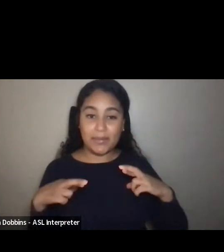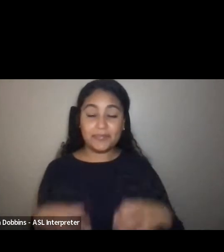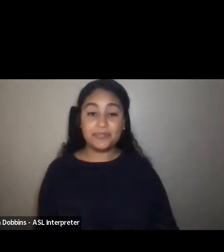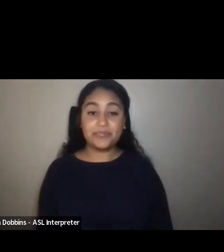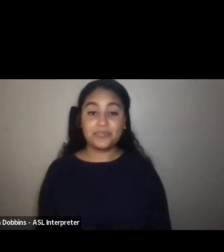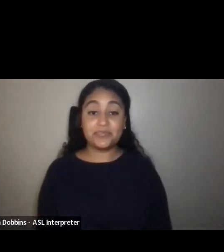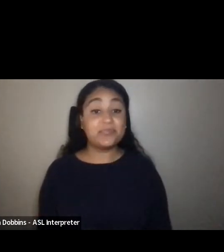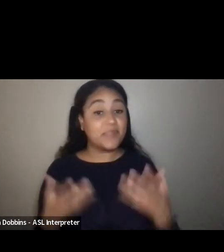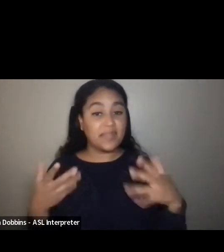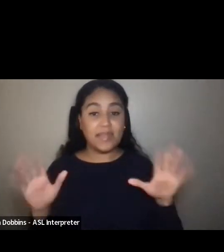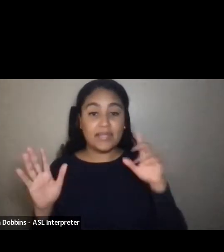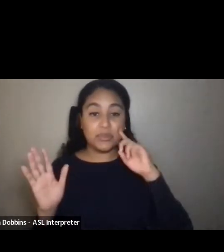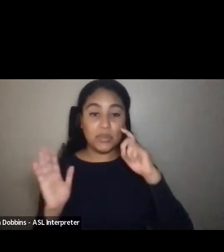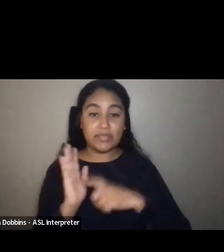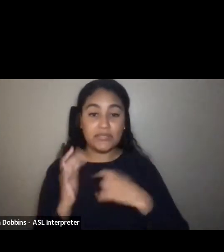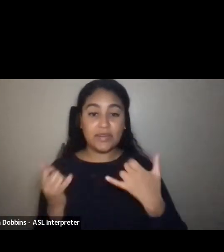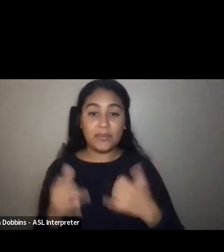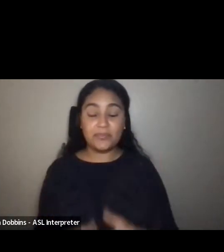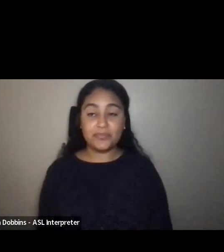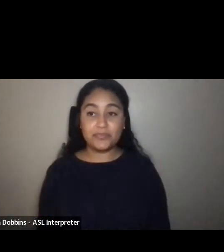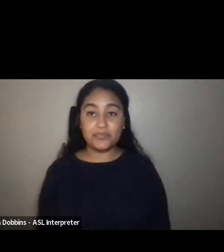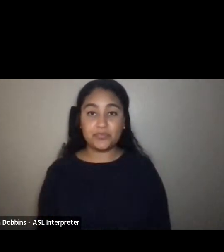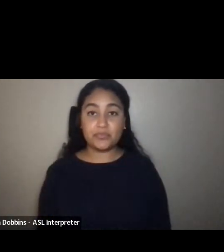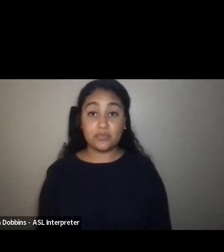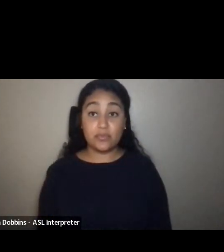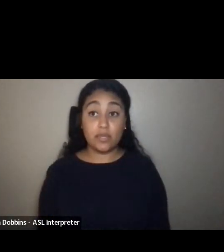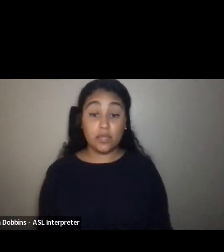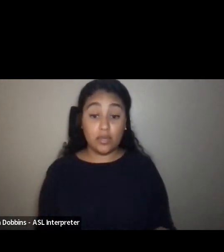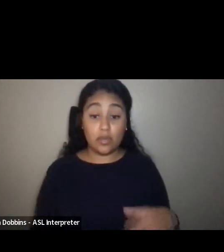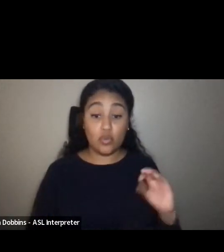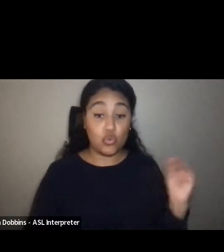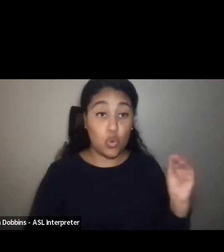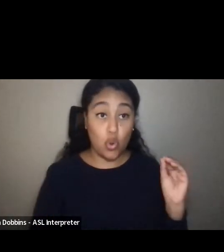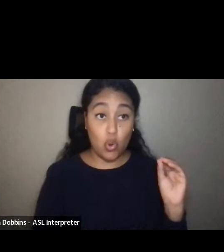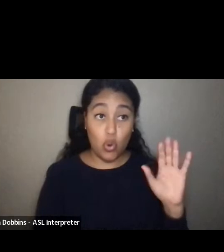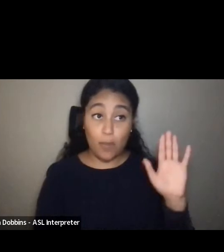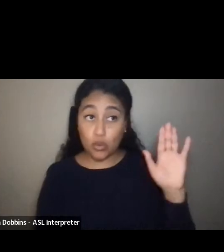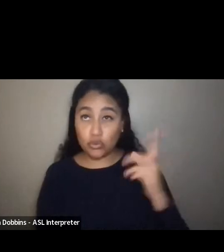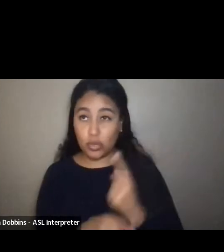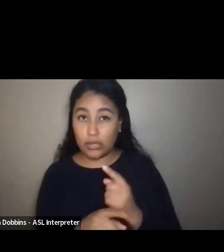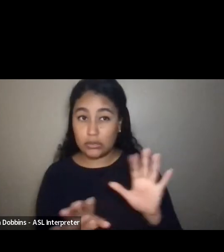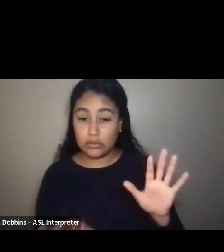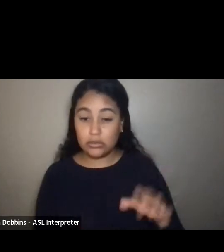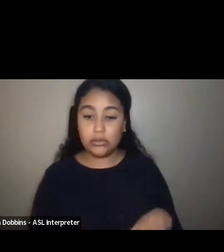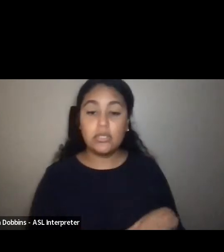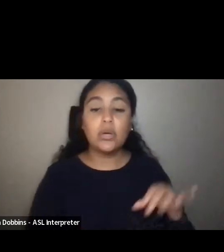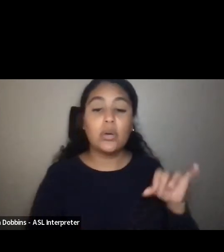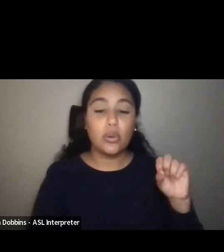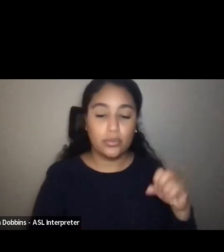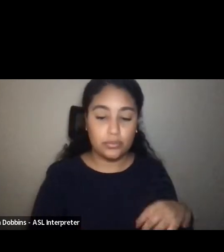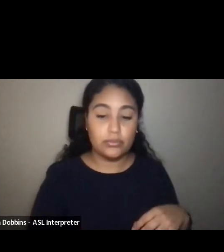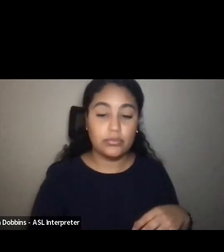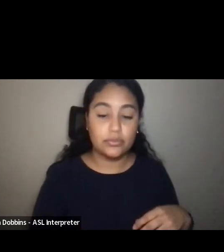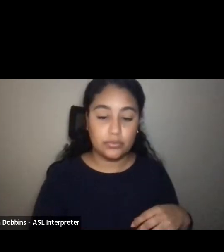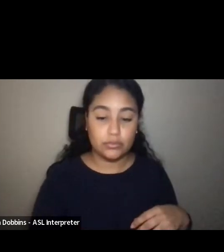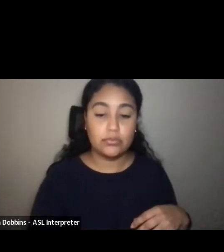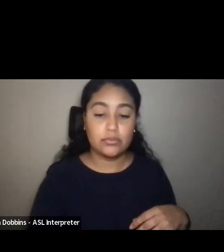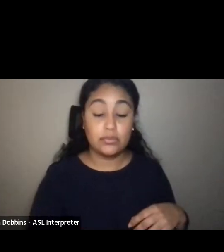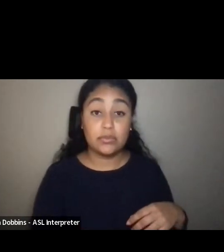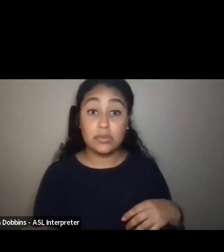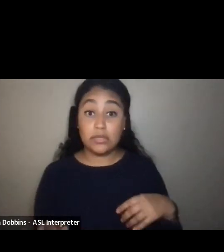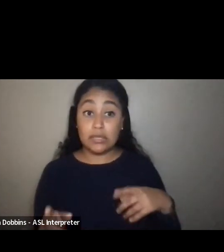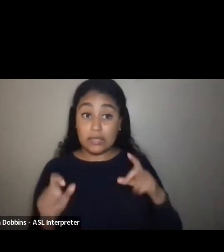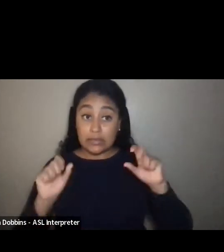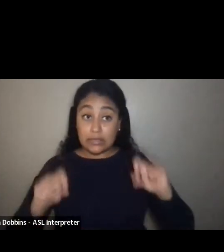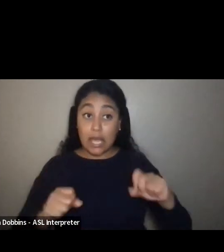And that's all the recognitions. Thank you. Do we have to, there's no motion or anything with that, right? There is. Okay. Can I get a motion to